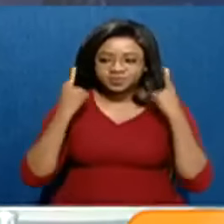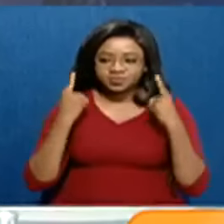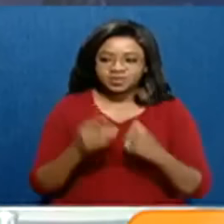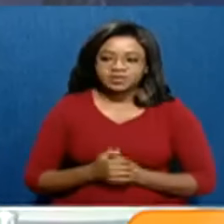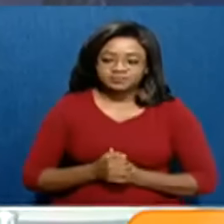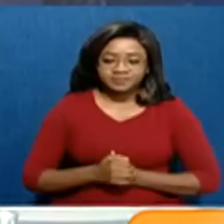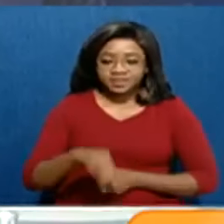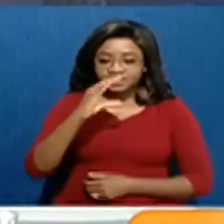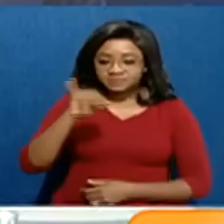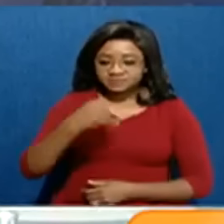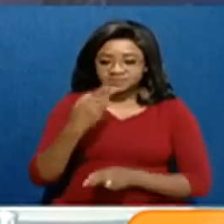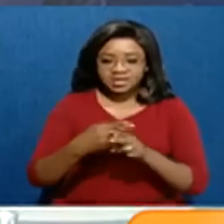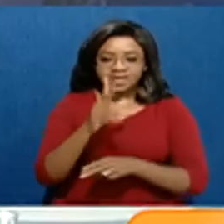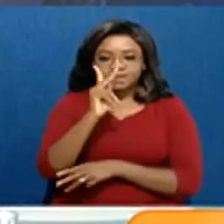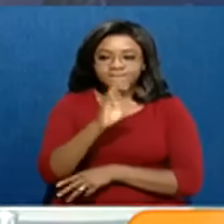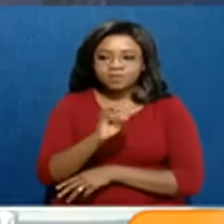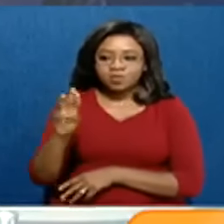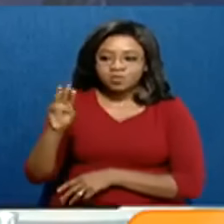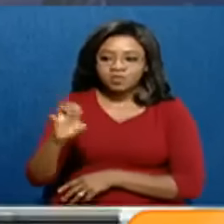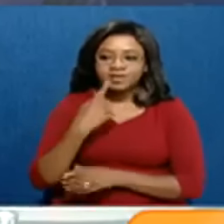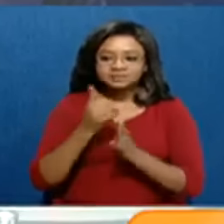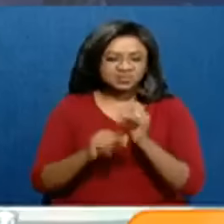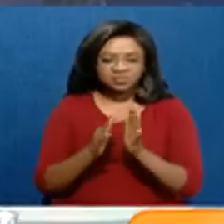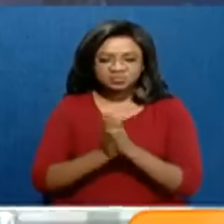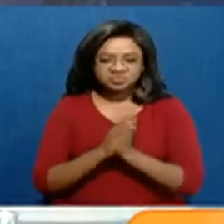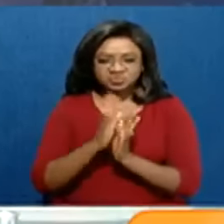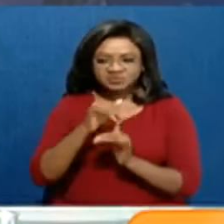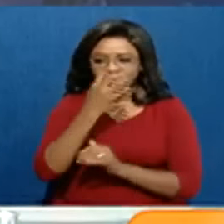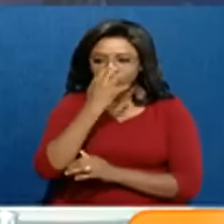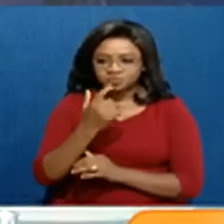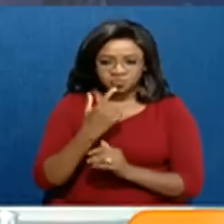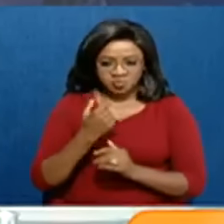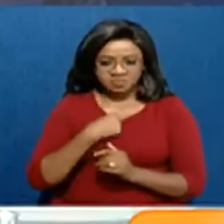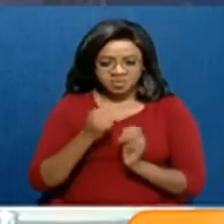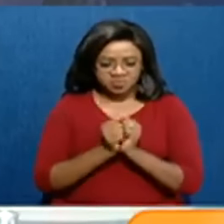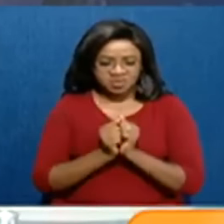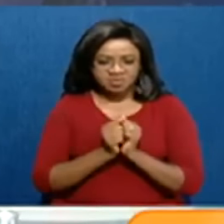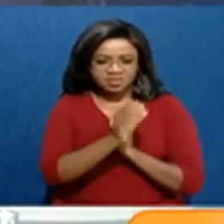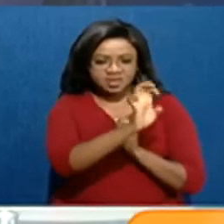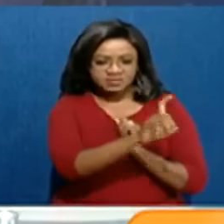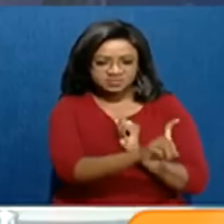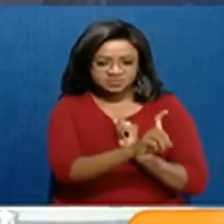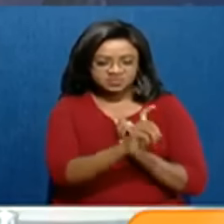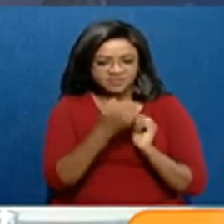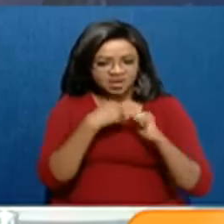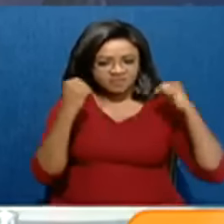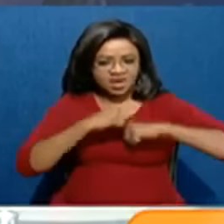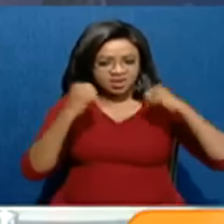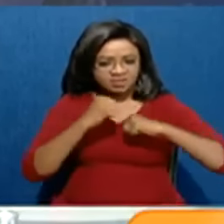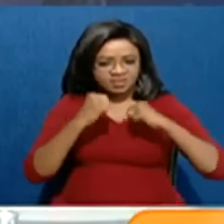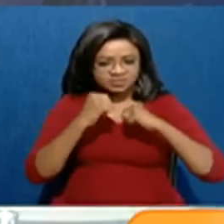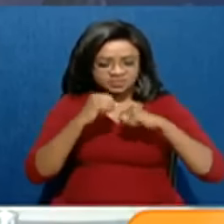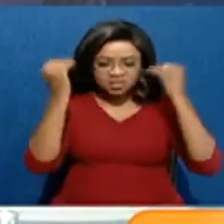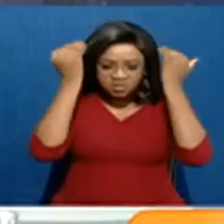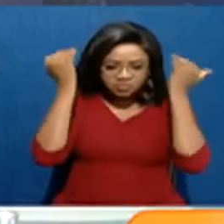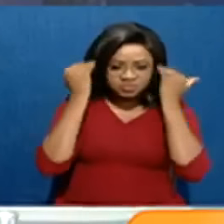Now, Chief Justice Martha Koome has disowned claims by President William Ruto that the executive entered into a deal with the